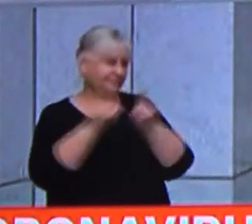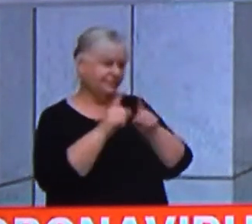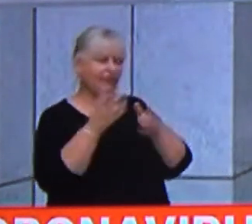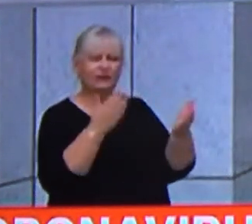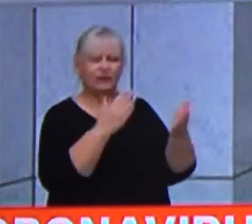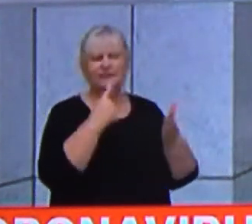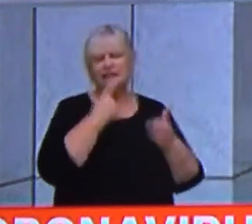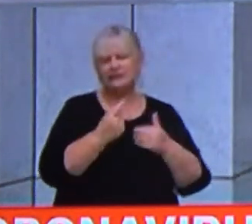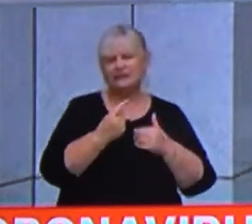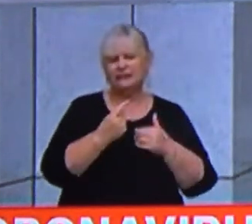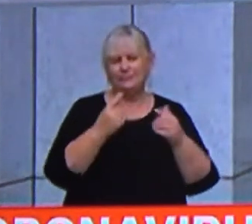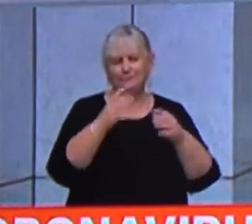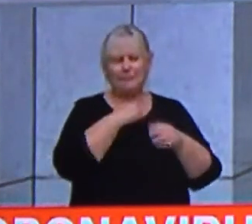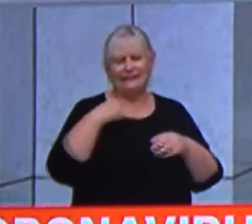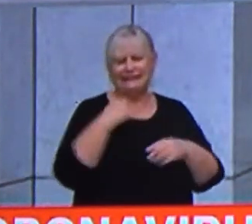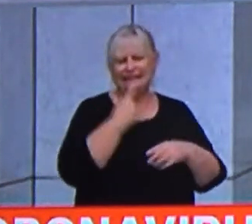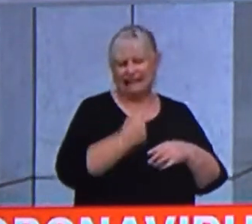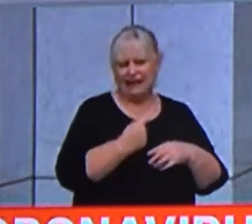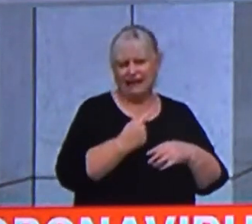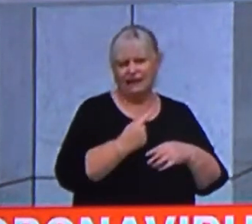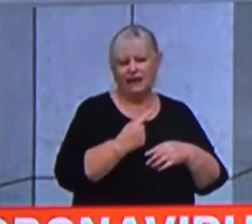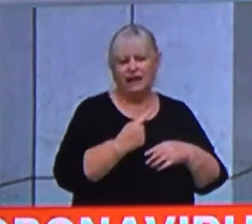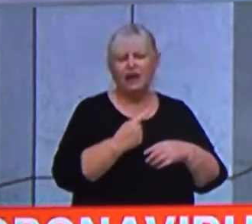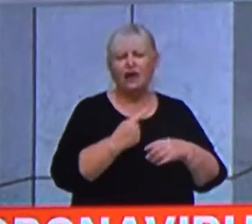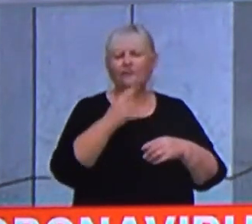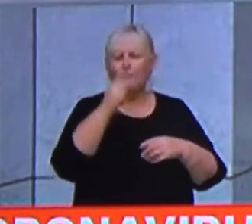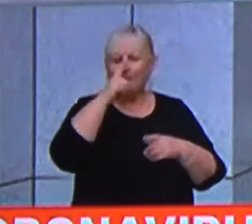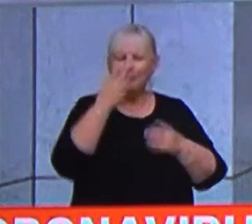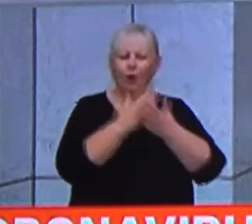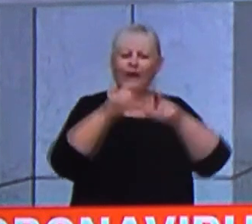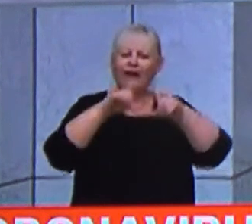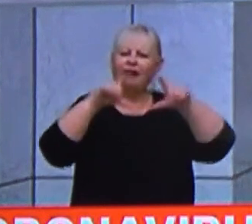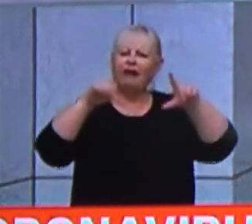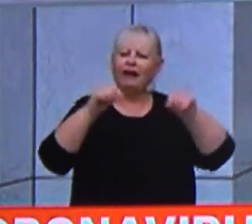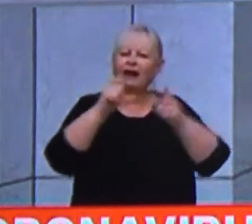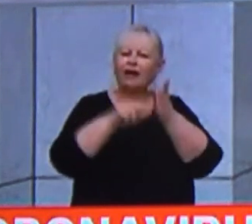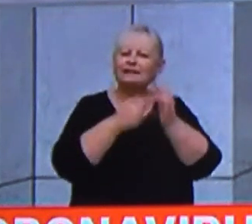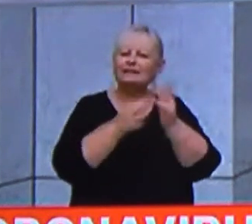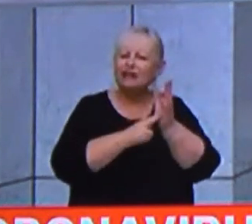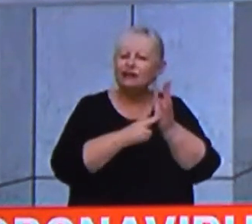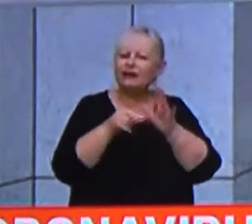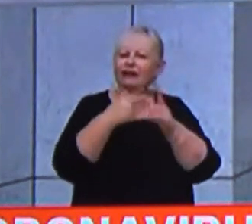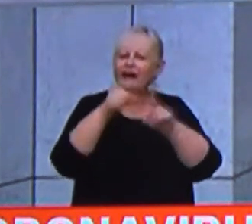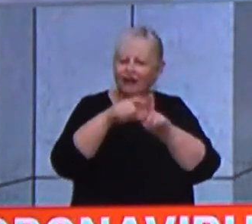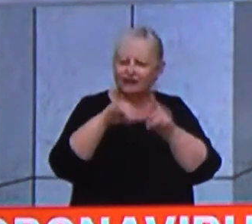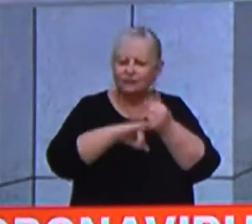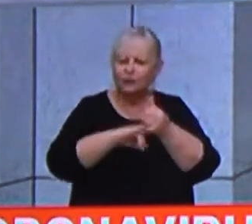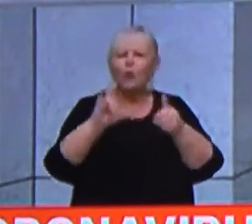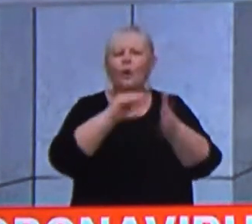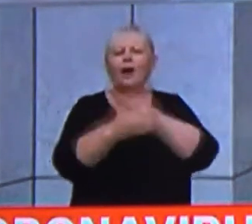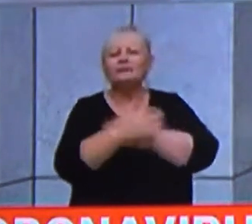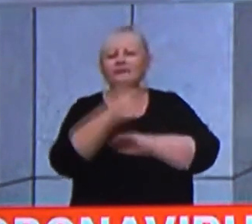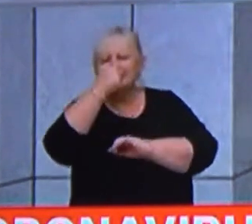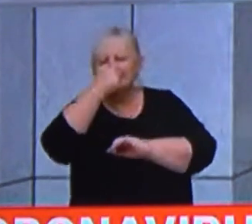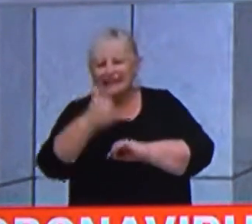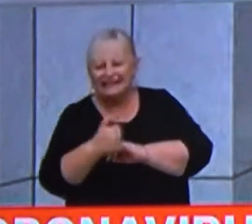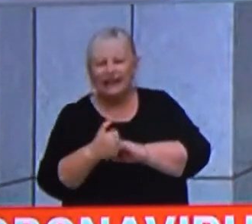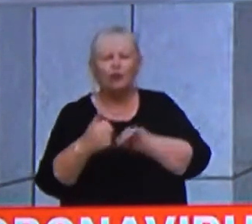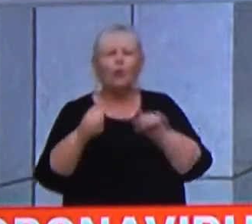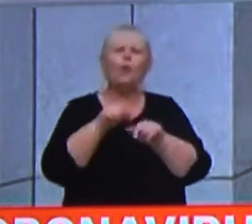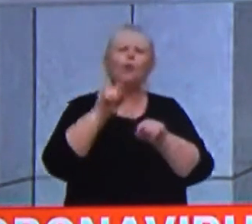It is impossible to be going through that degree of fear, that degree of what is happening to me